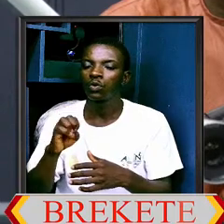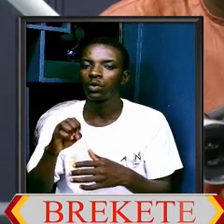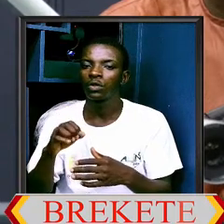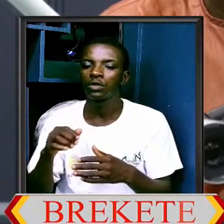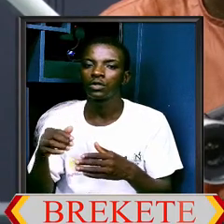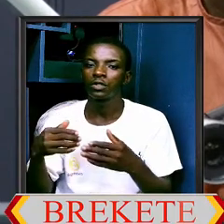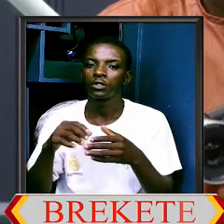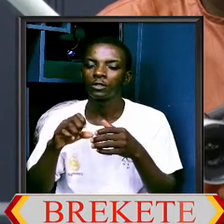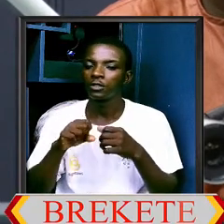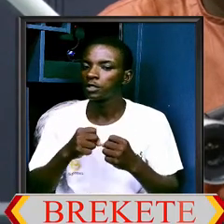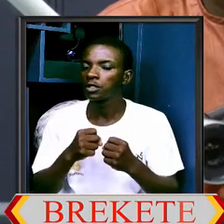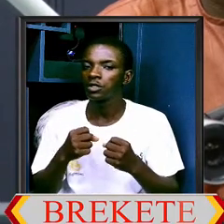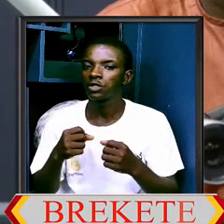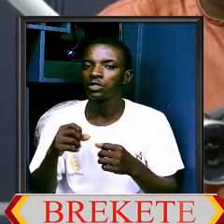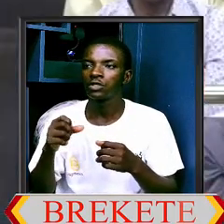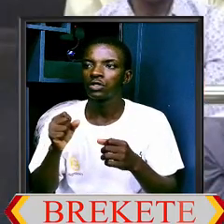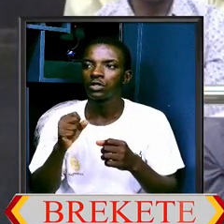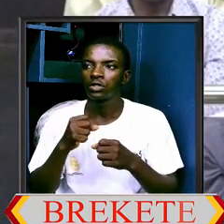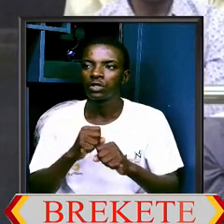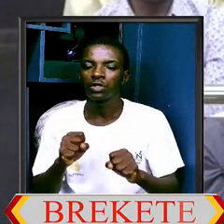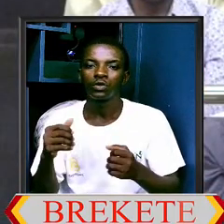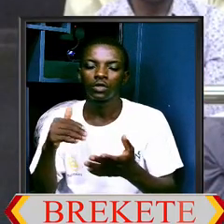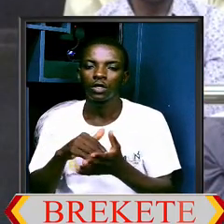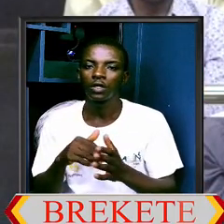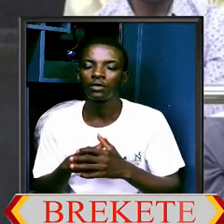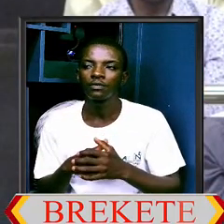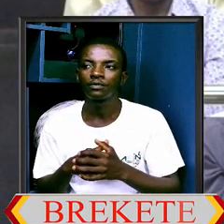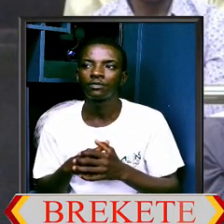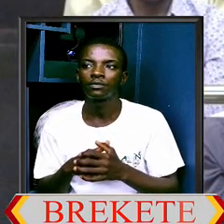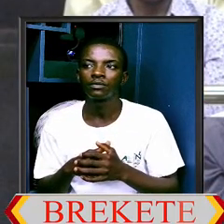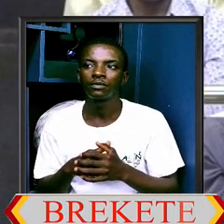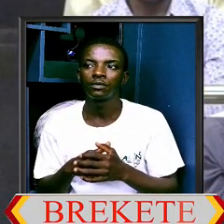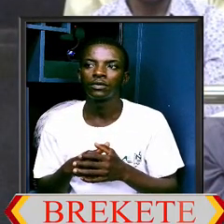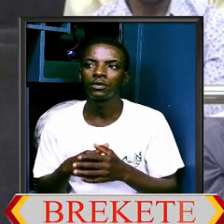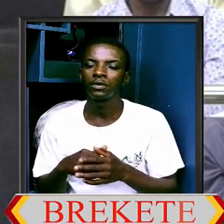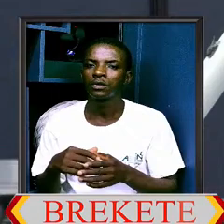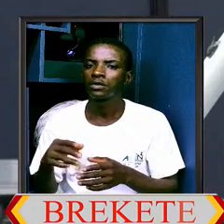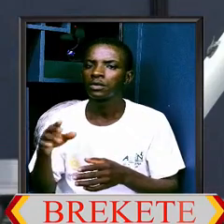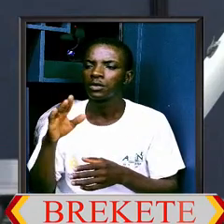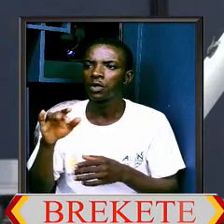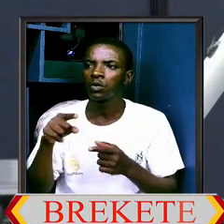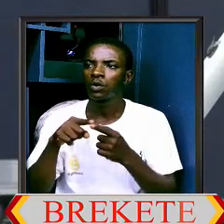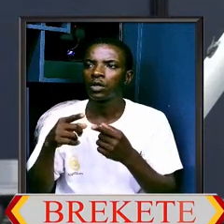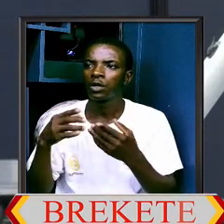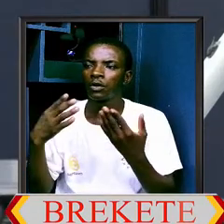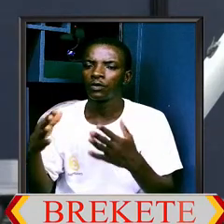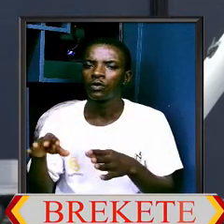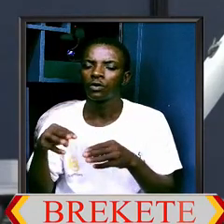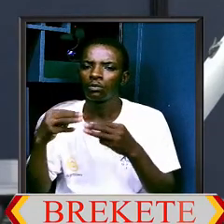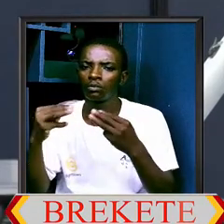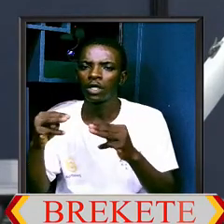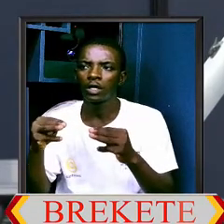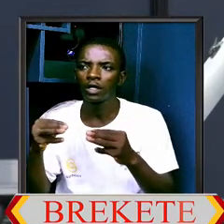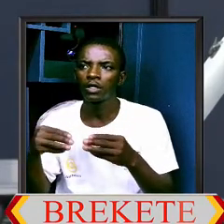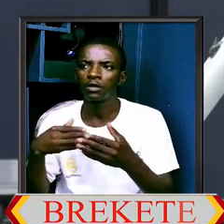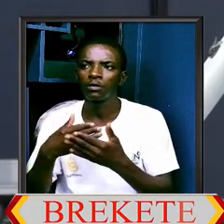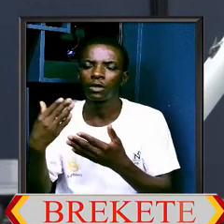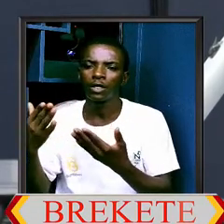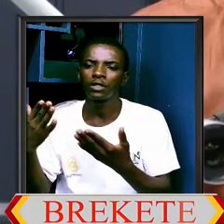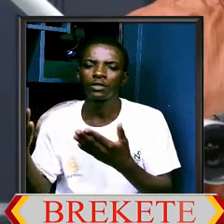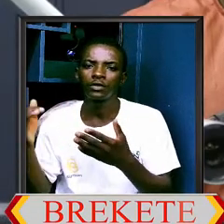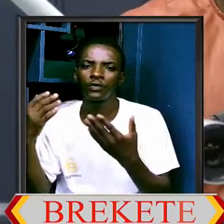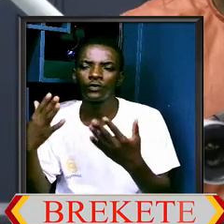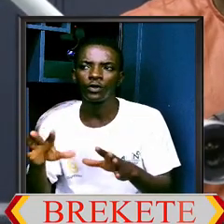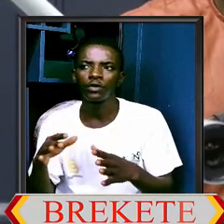his security again. Because they don't come back. Uh-huh. So, sir, when I went to the market, I buy things